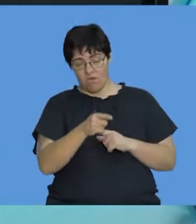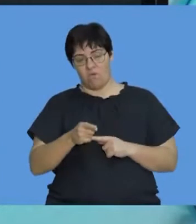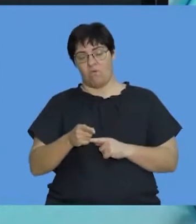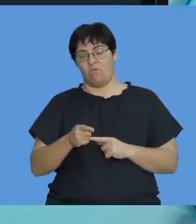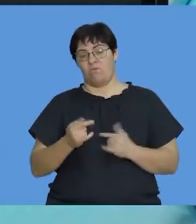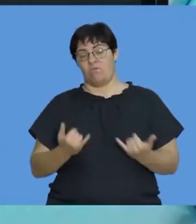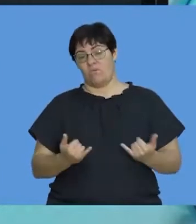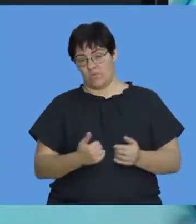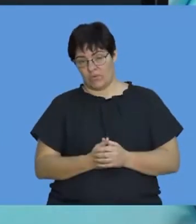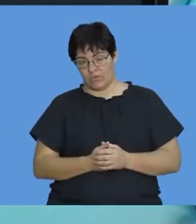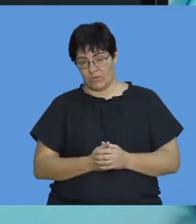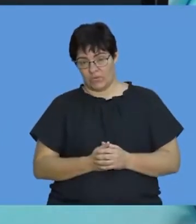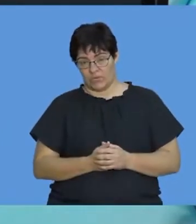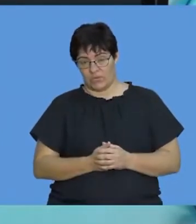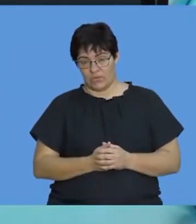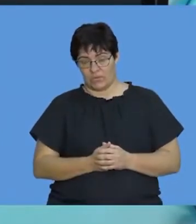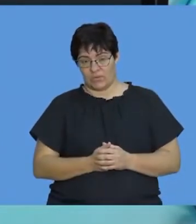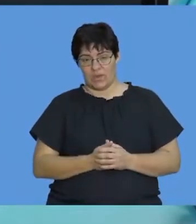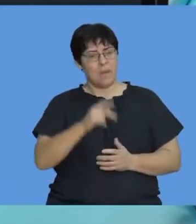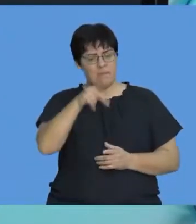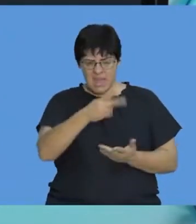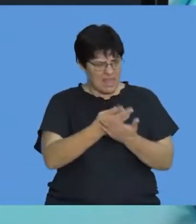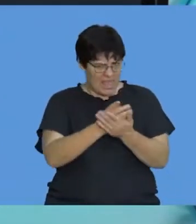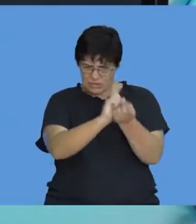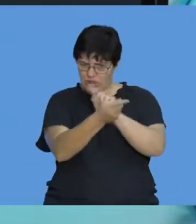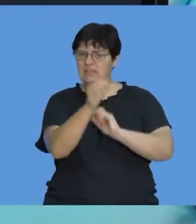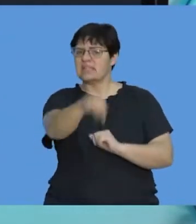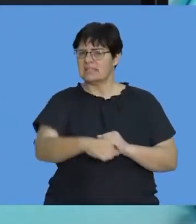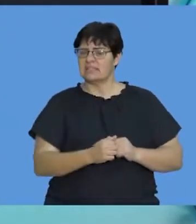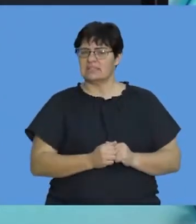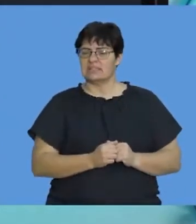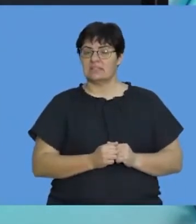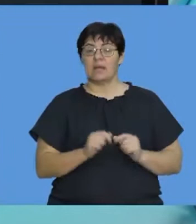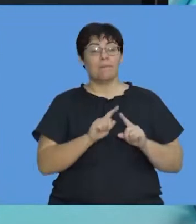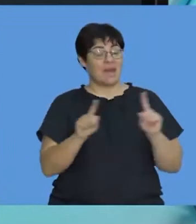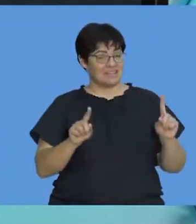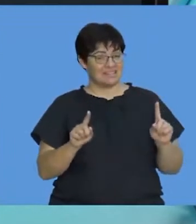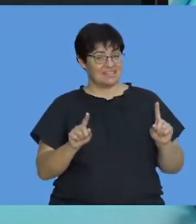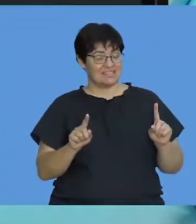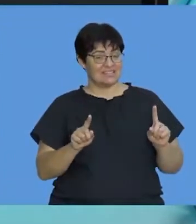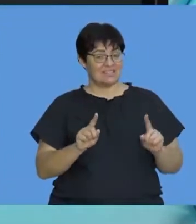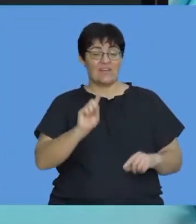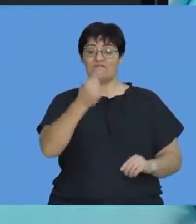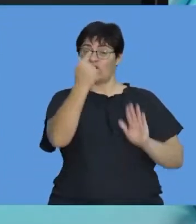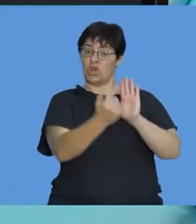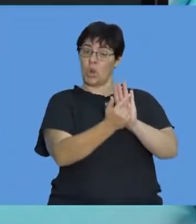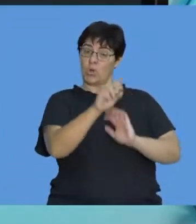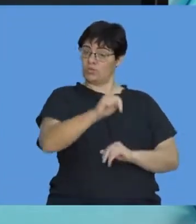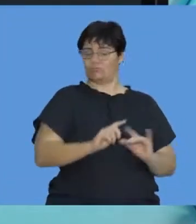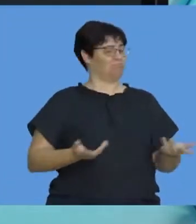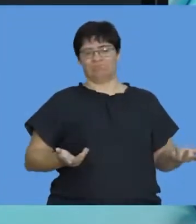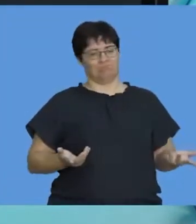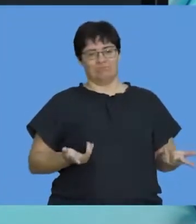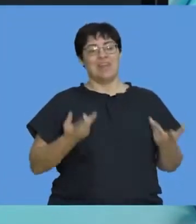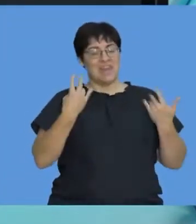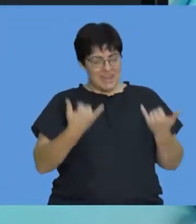now. Absolutely, momentum can change, but then it's not Newton's first law anymore. Then we've got a